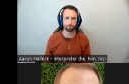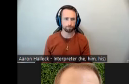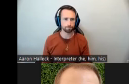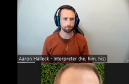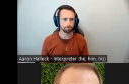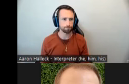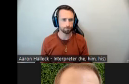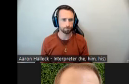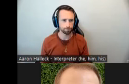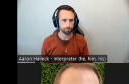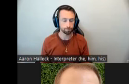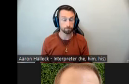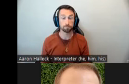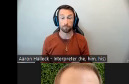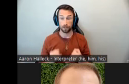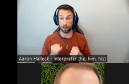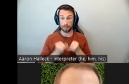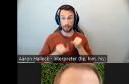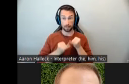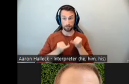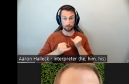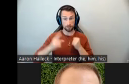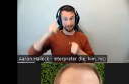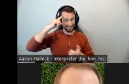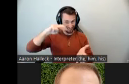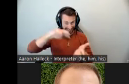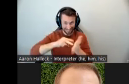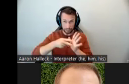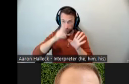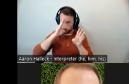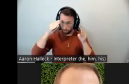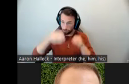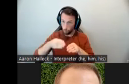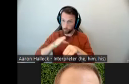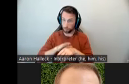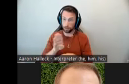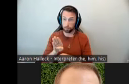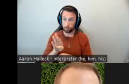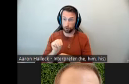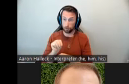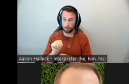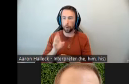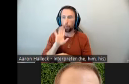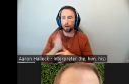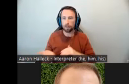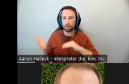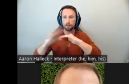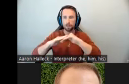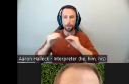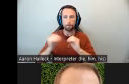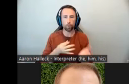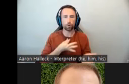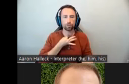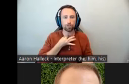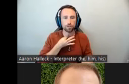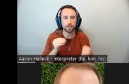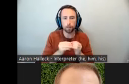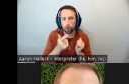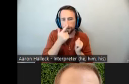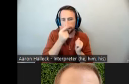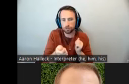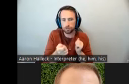by intentionally focusing on BRM, I think that we will build curiosity and interest. Like, what else can we do with